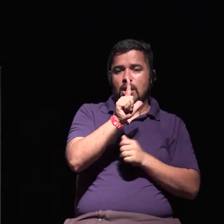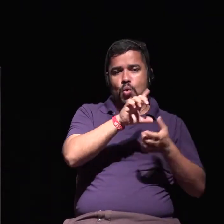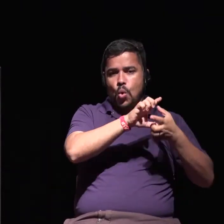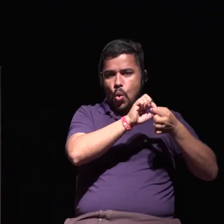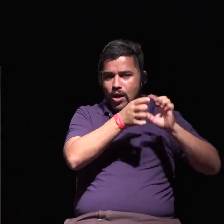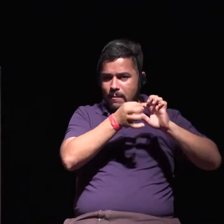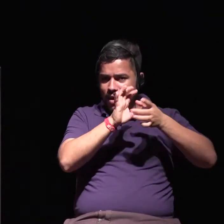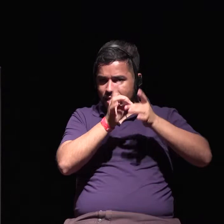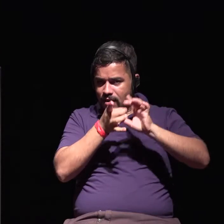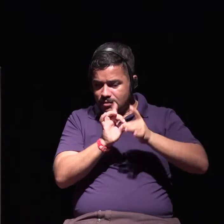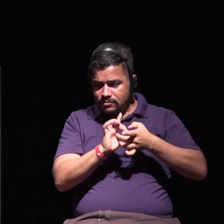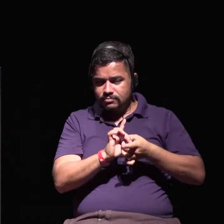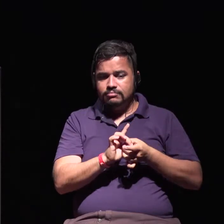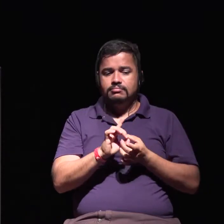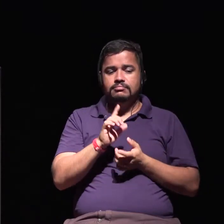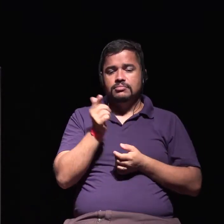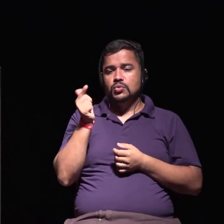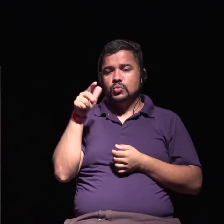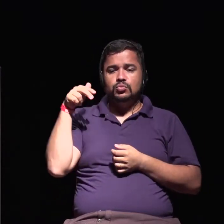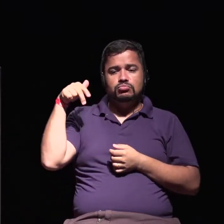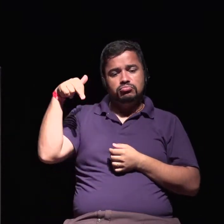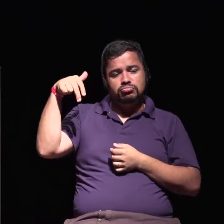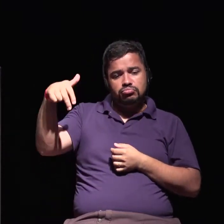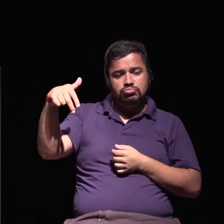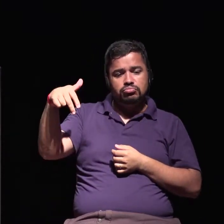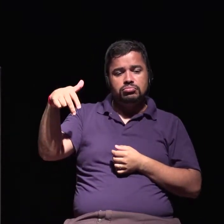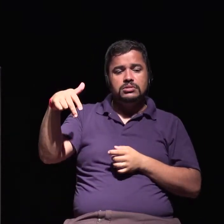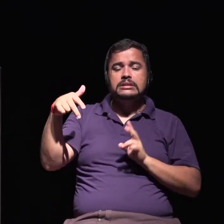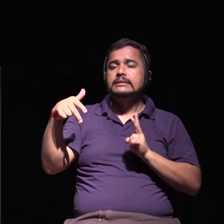white sport.